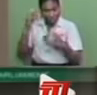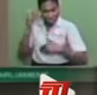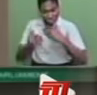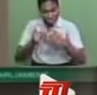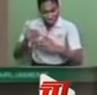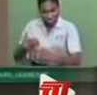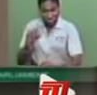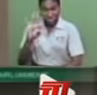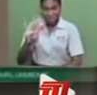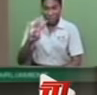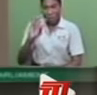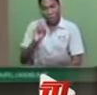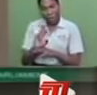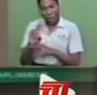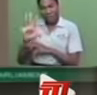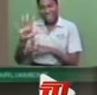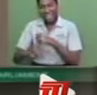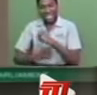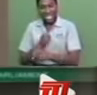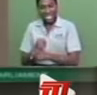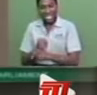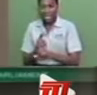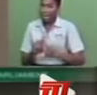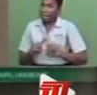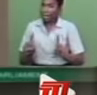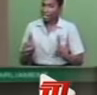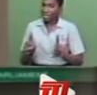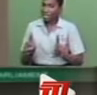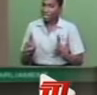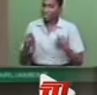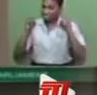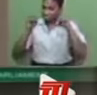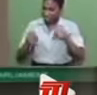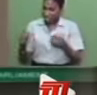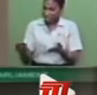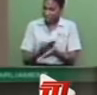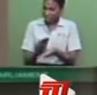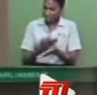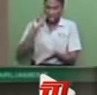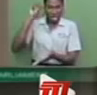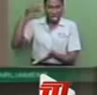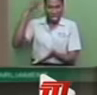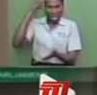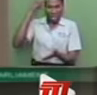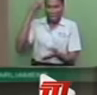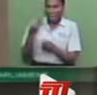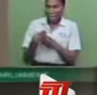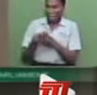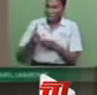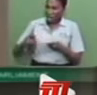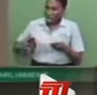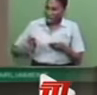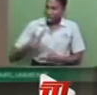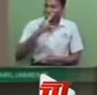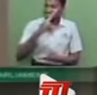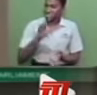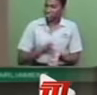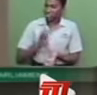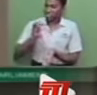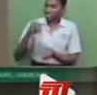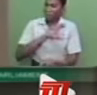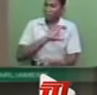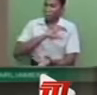again, in this budget, government has cut the allocation under item